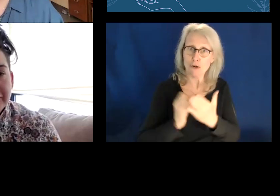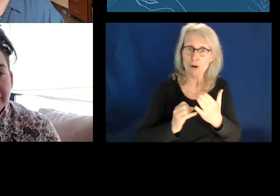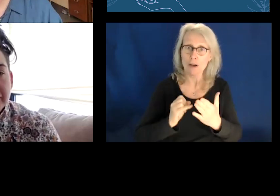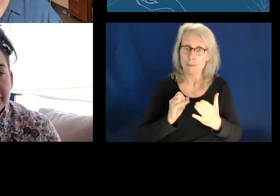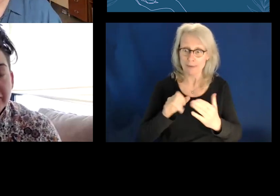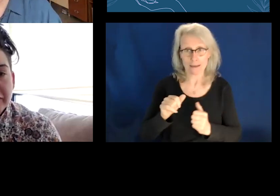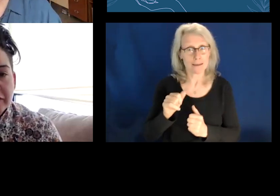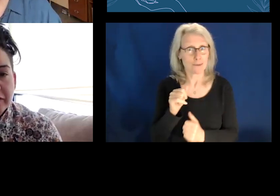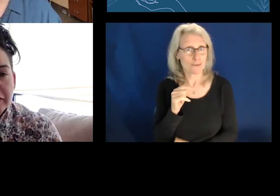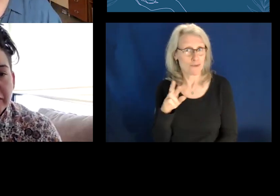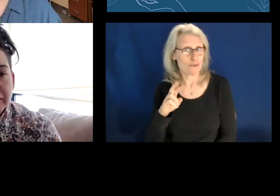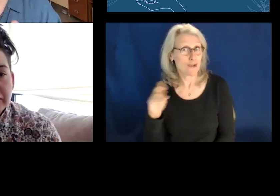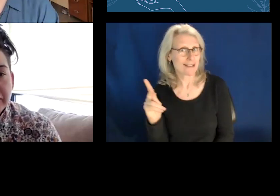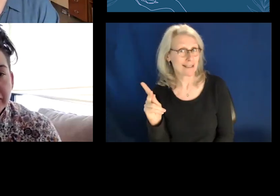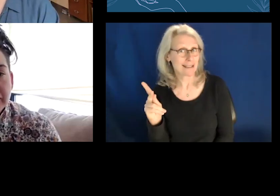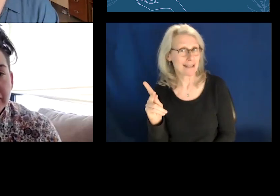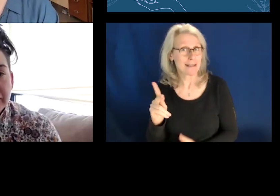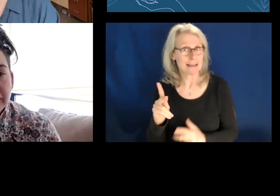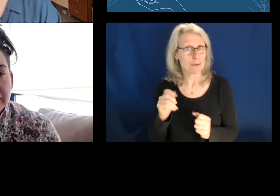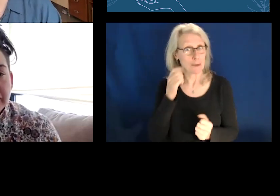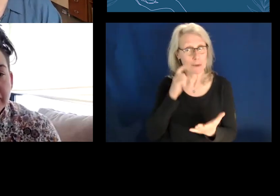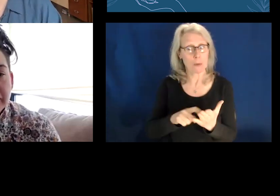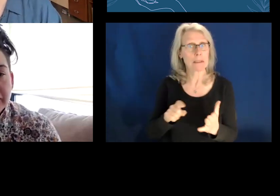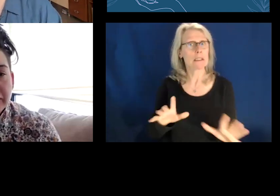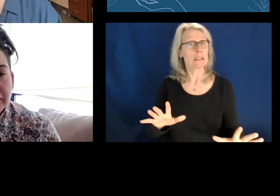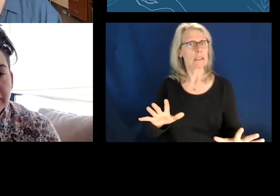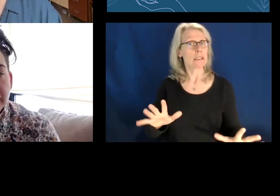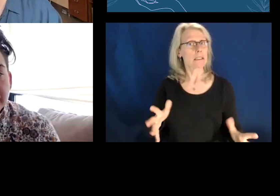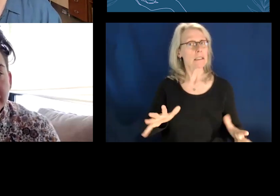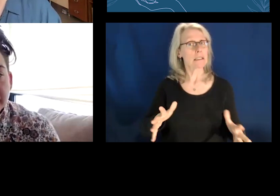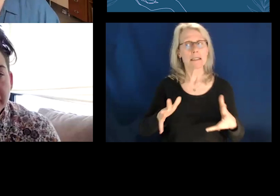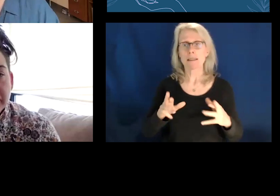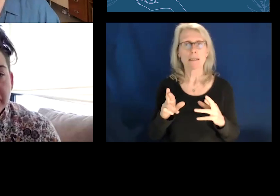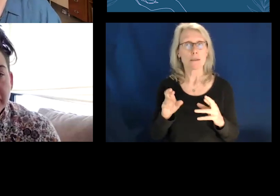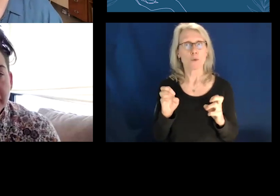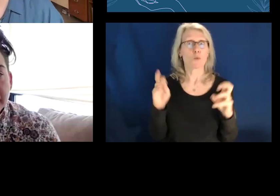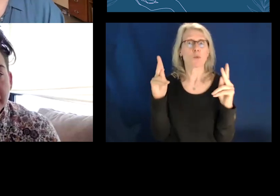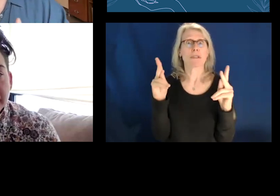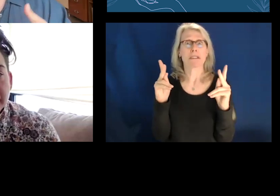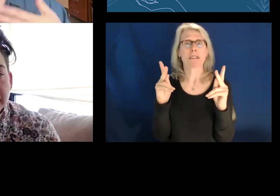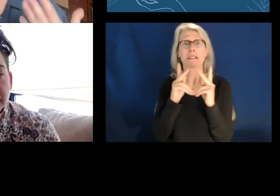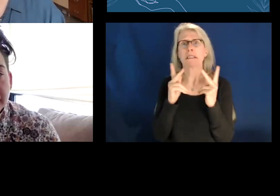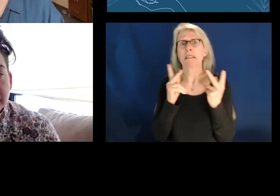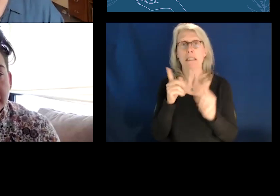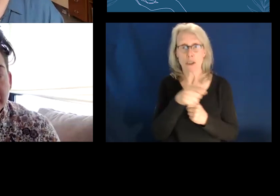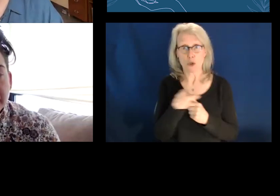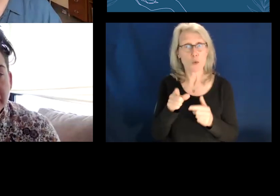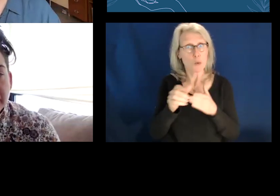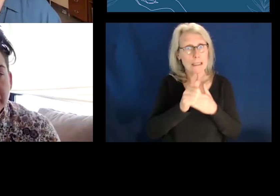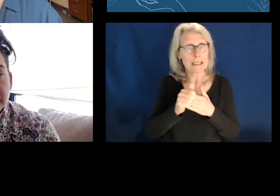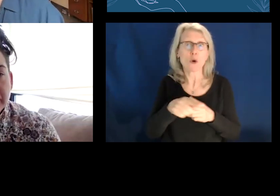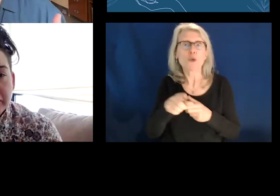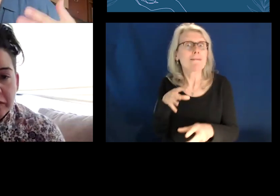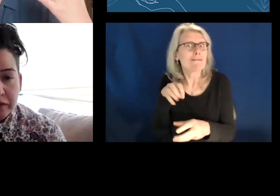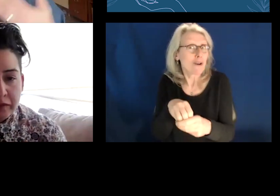What does it mean to recognize this tension? How do you, as the artist leading these processes or participating in these